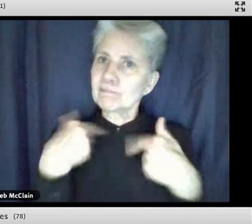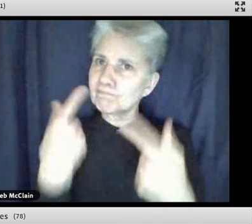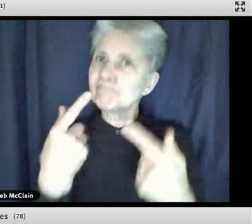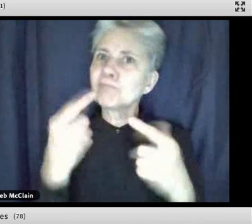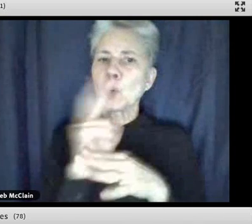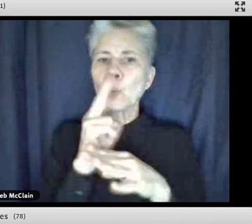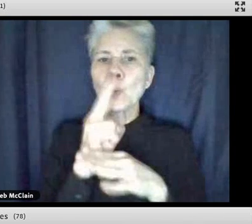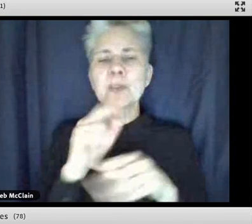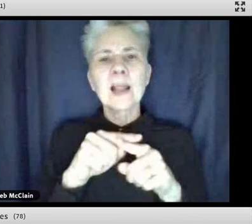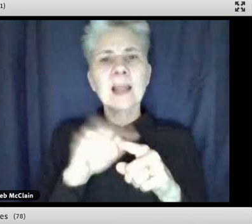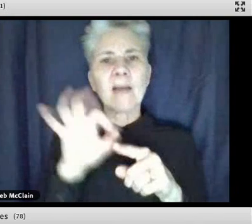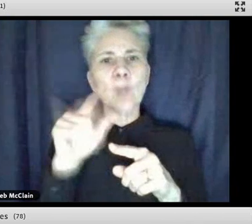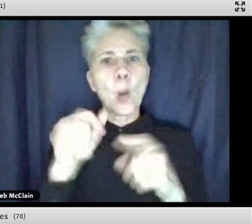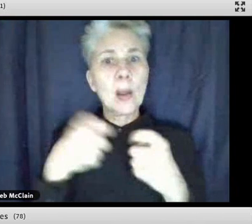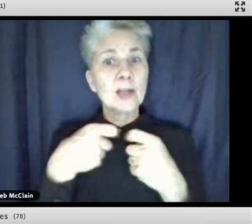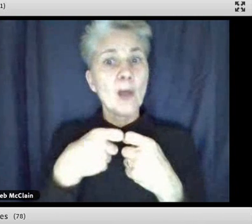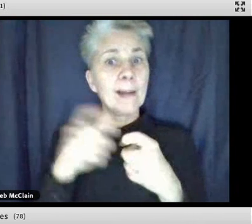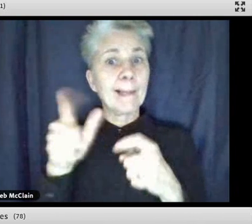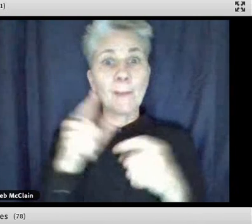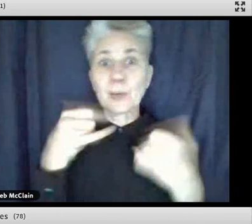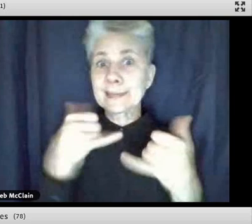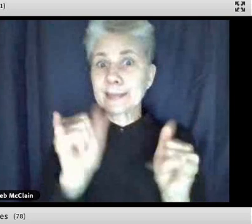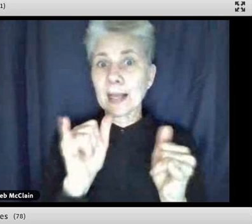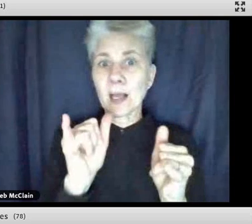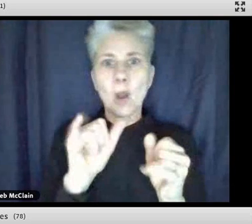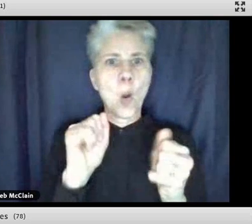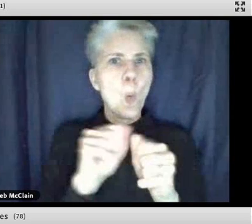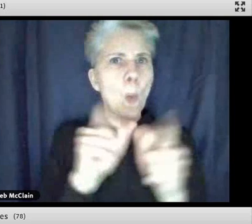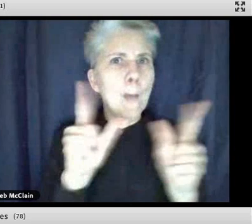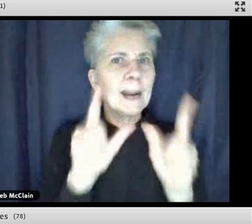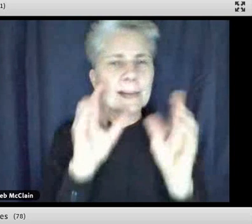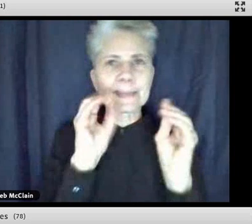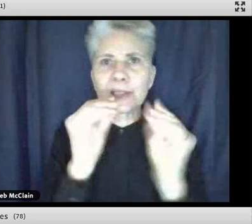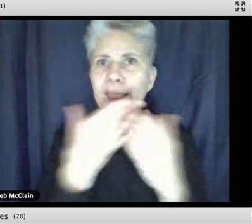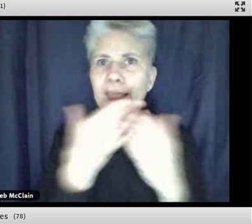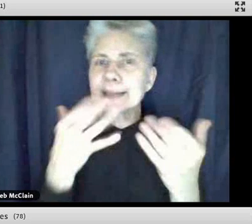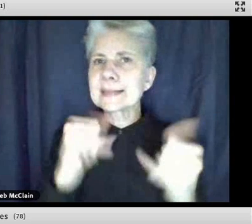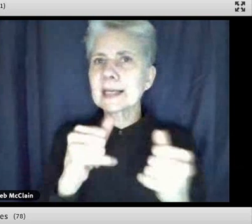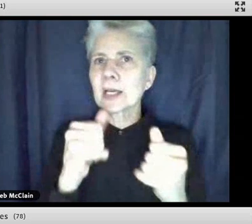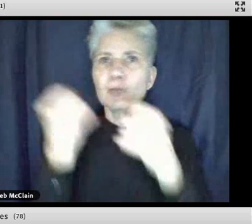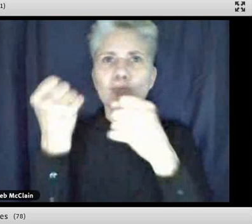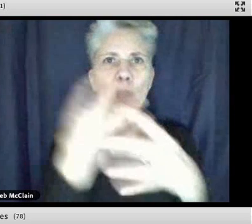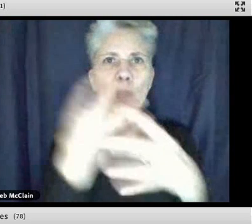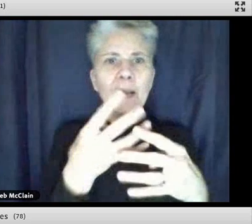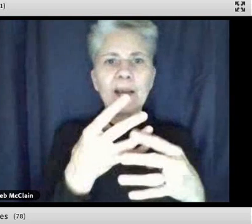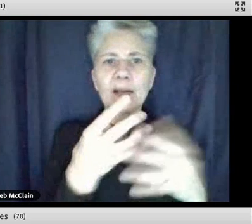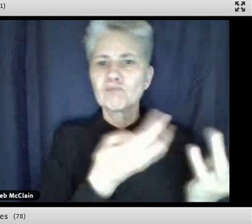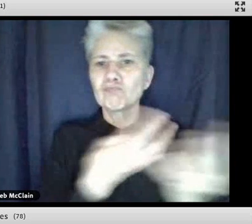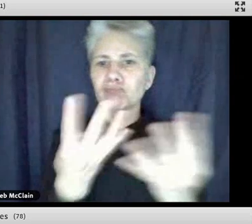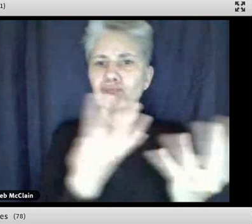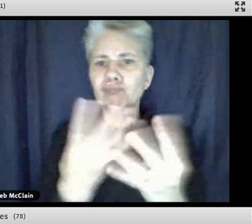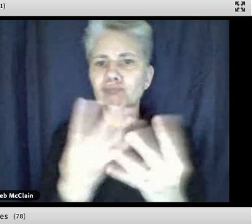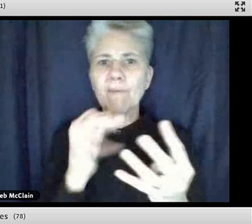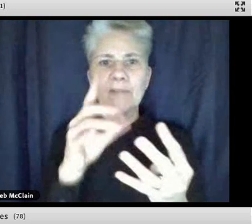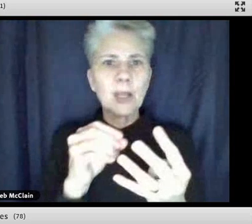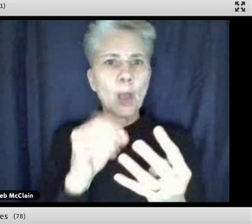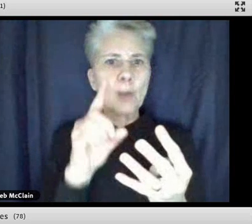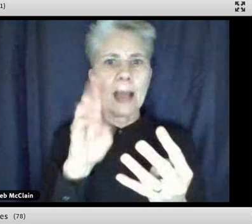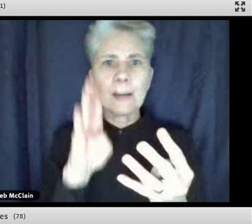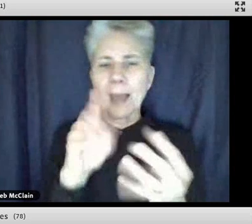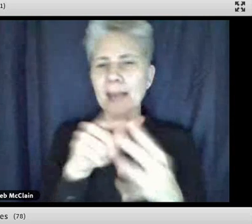the Florida Electronic Library, or webinars, or teaching things, streaming video, our ebooks, our databases. They can get